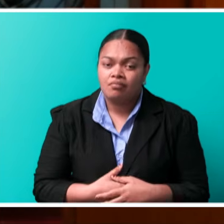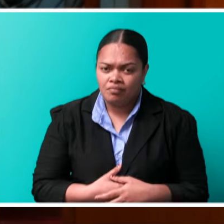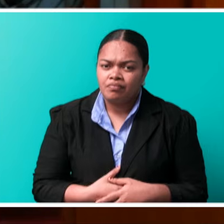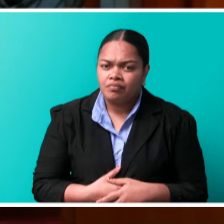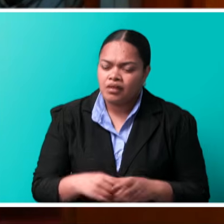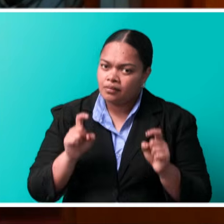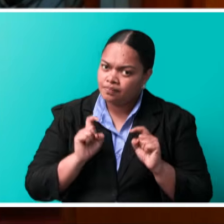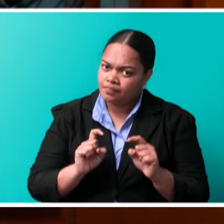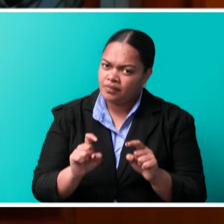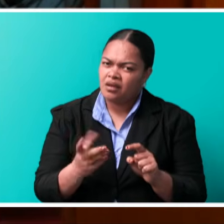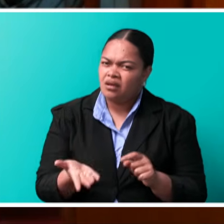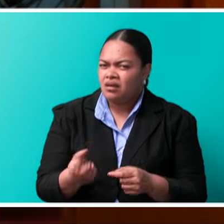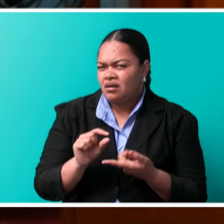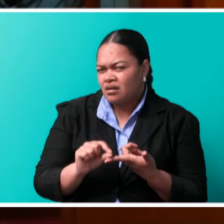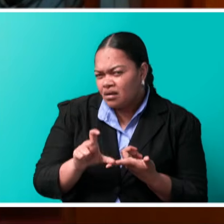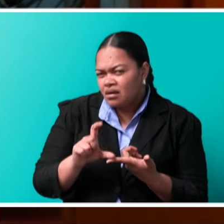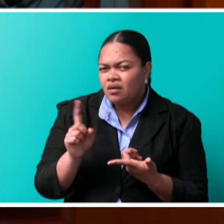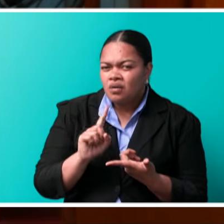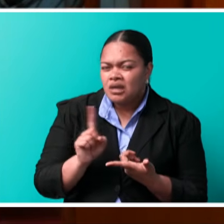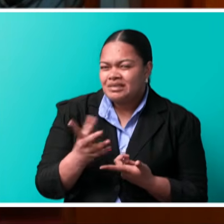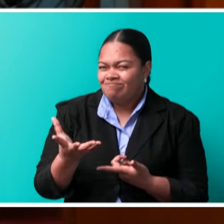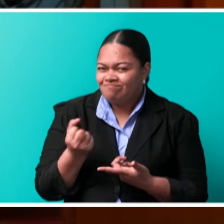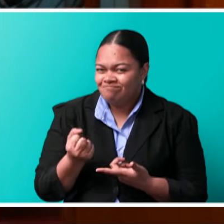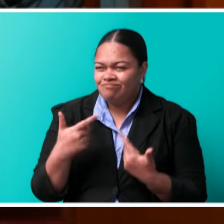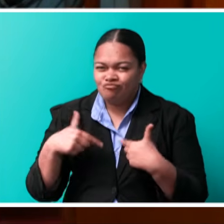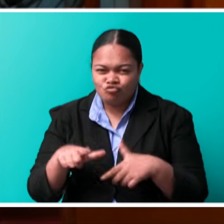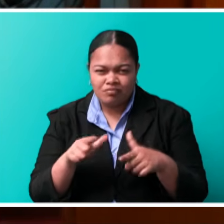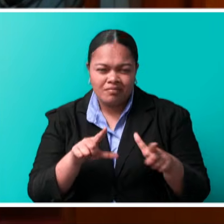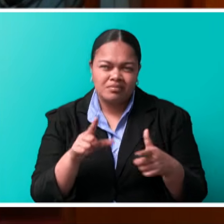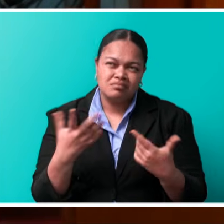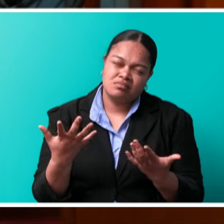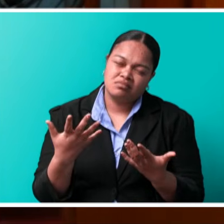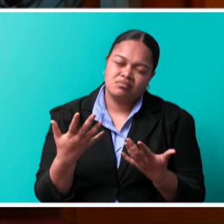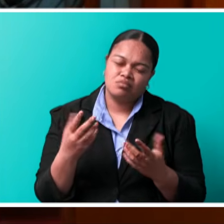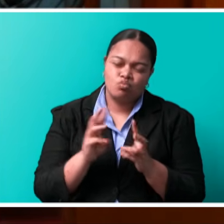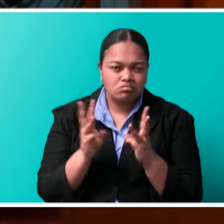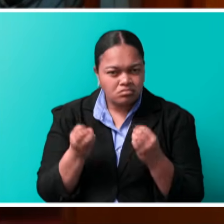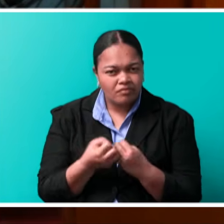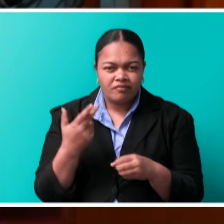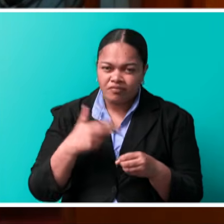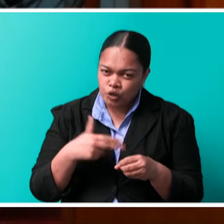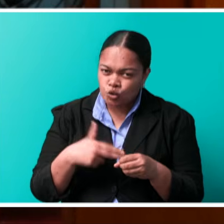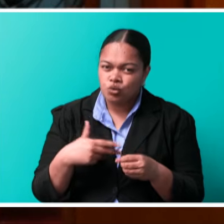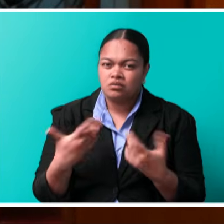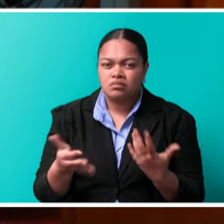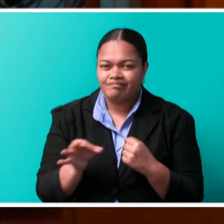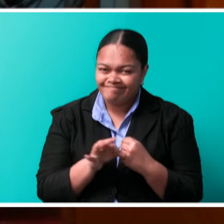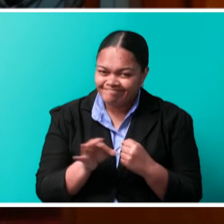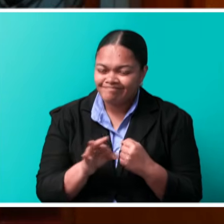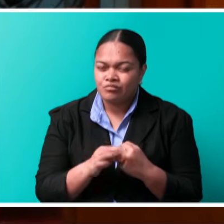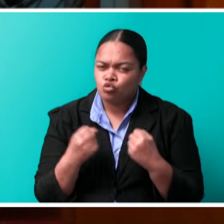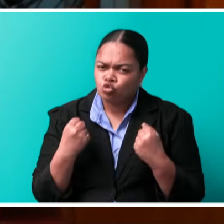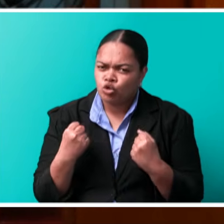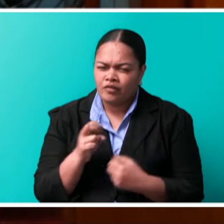bill, tightening controls on travel, workshops, fuel and maintenance, and requiring stronger